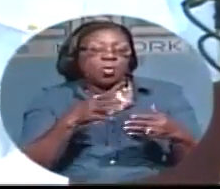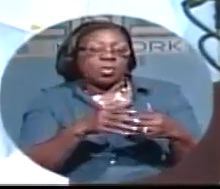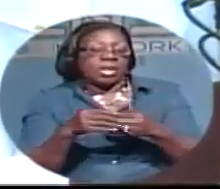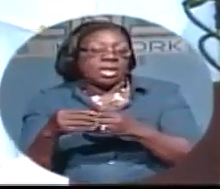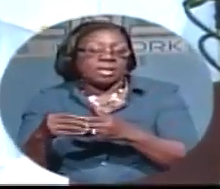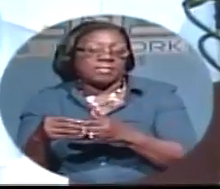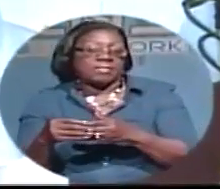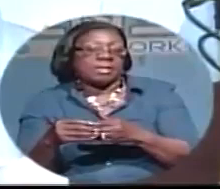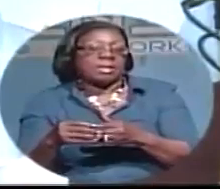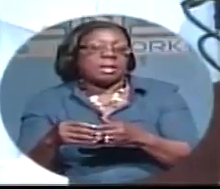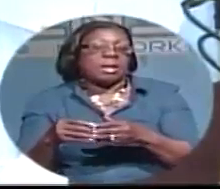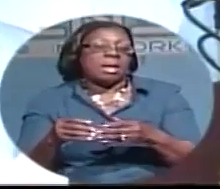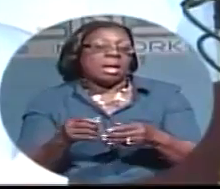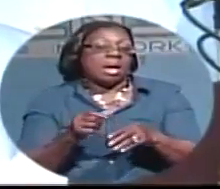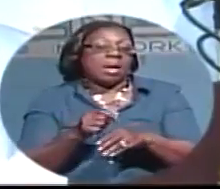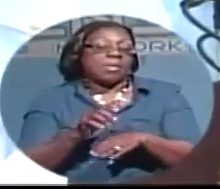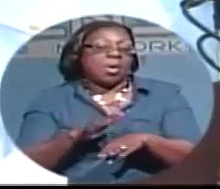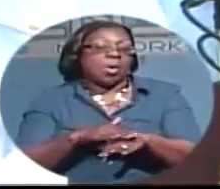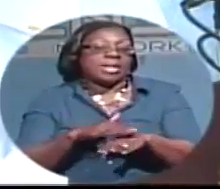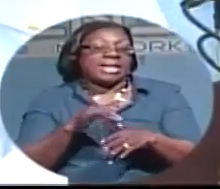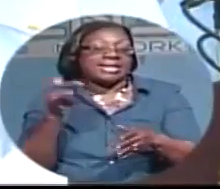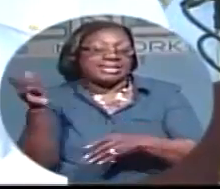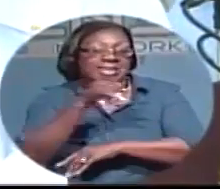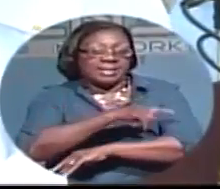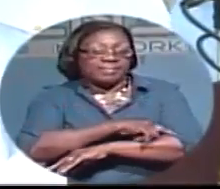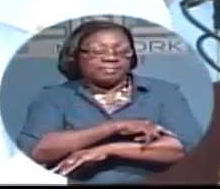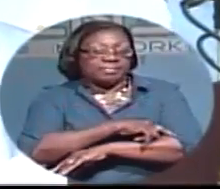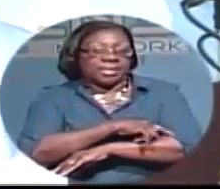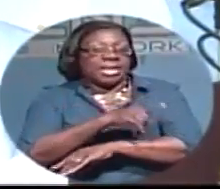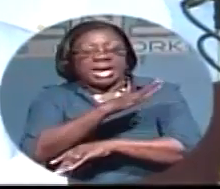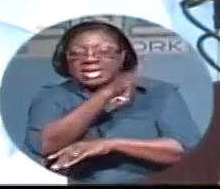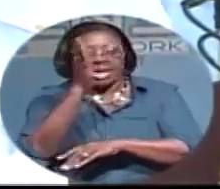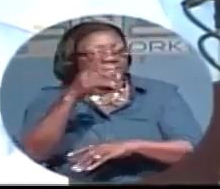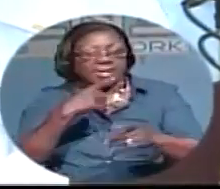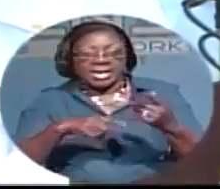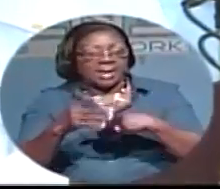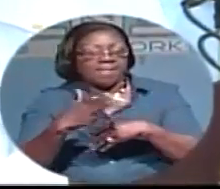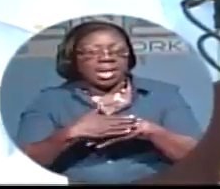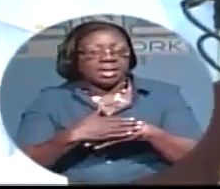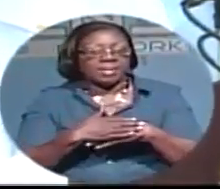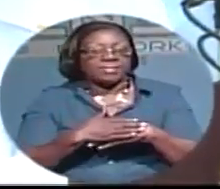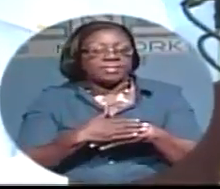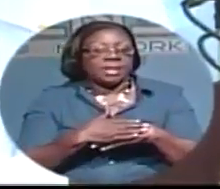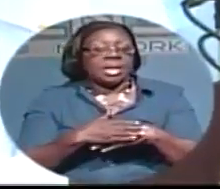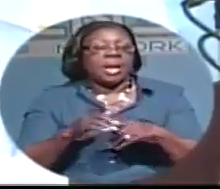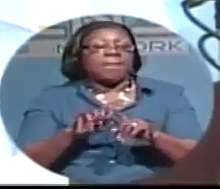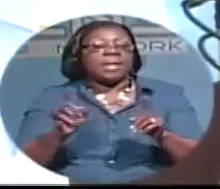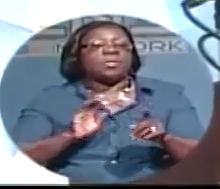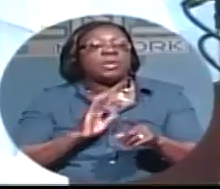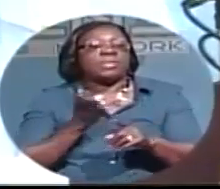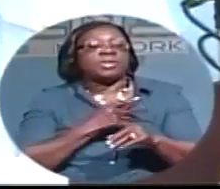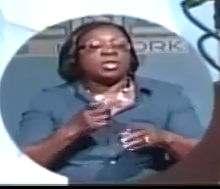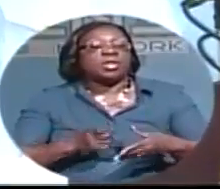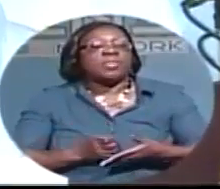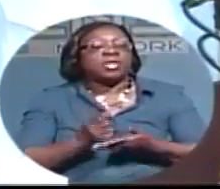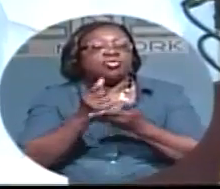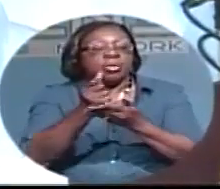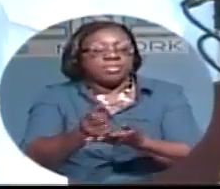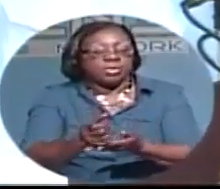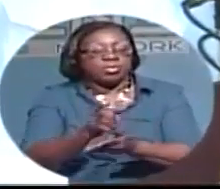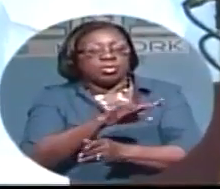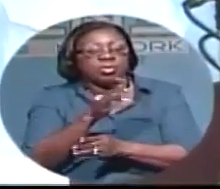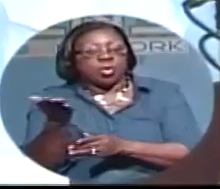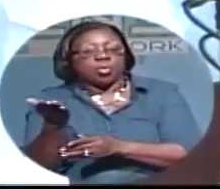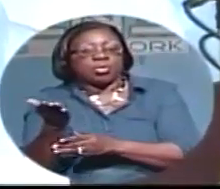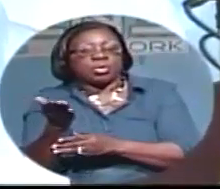HMBS Coral Harbor on that ill-fated day and never returned. But we must also pay tribute to